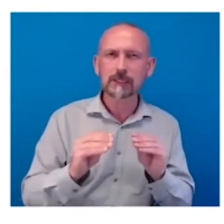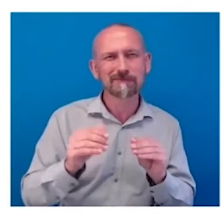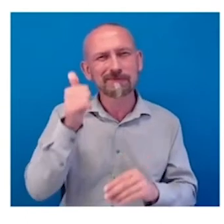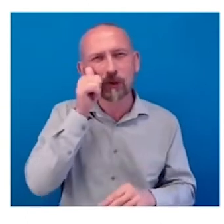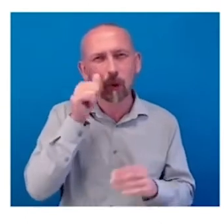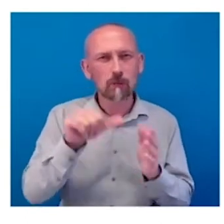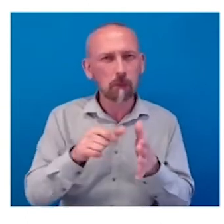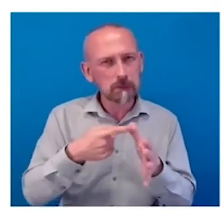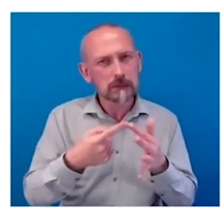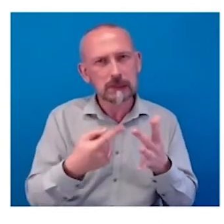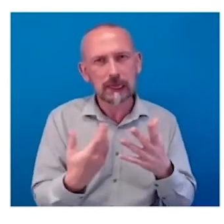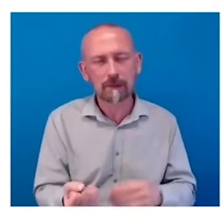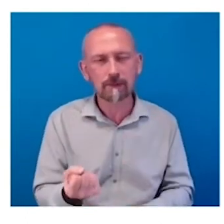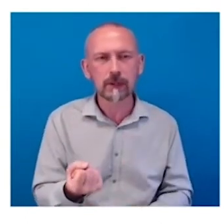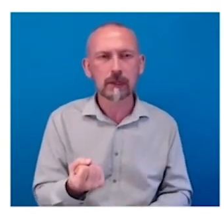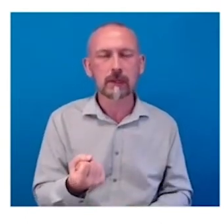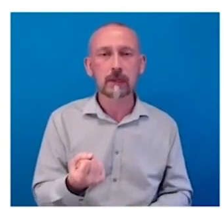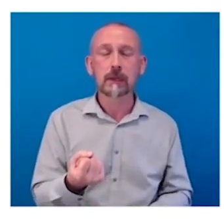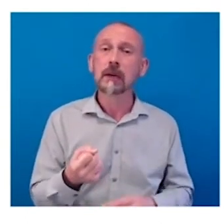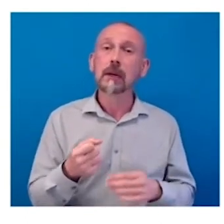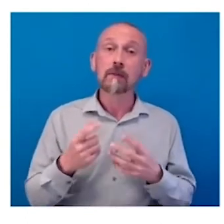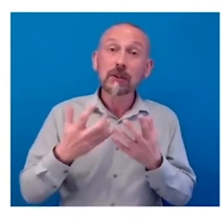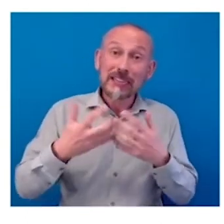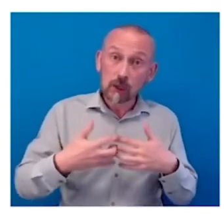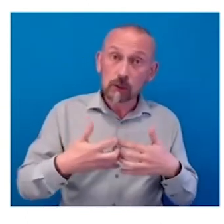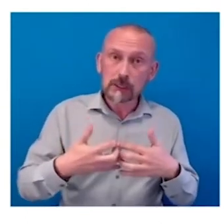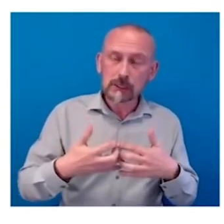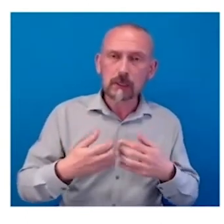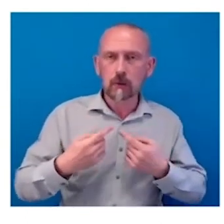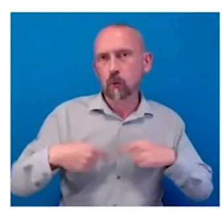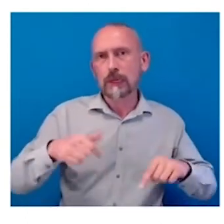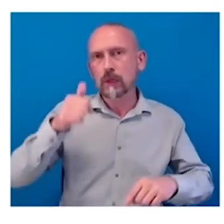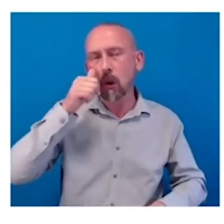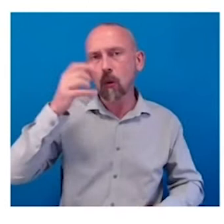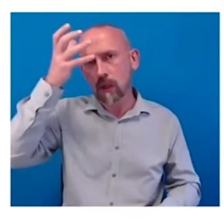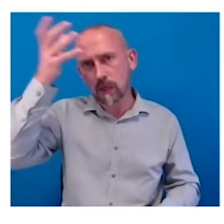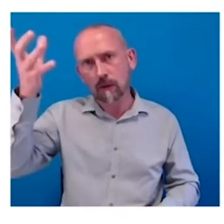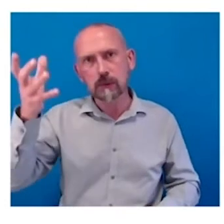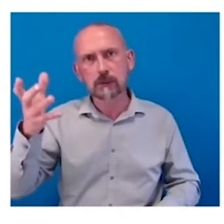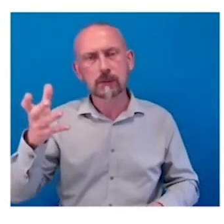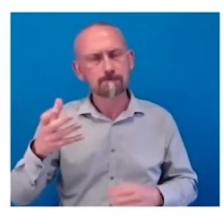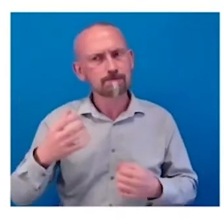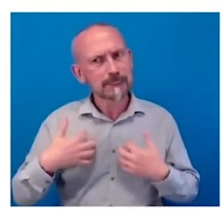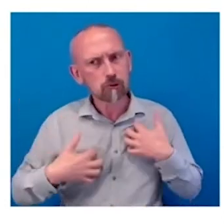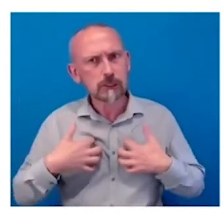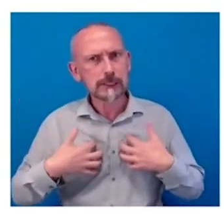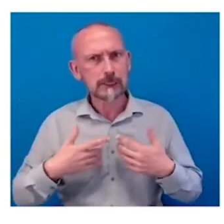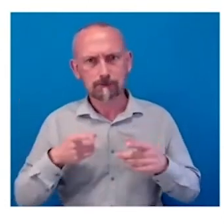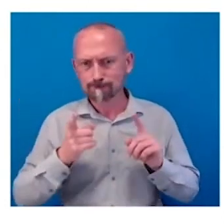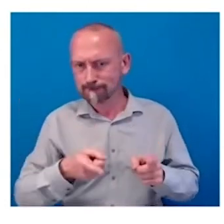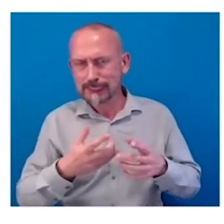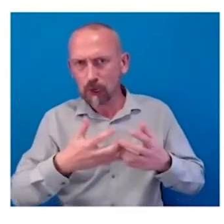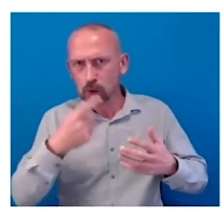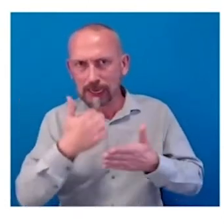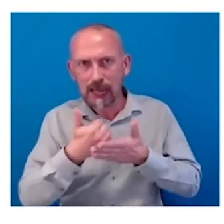of technology is that we know that the government is interested in how technology can promote better and more inclusive education because of the launch of